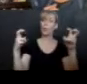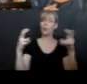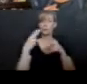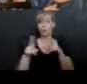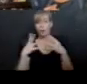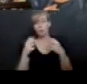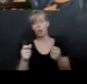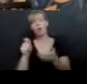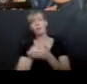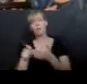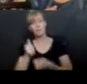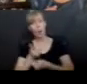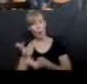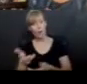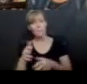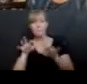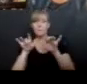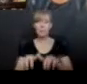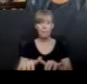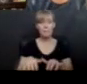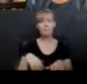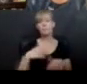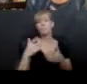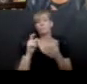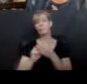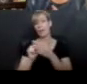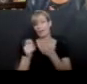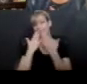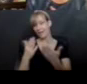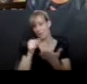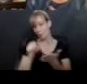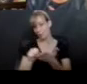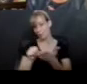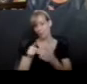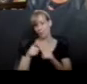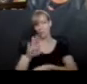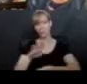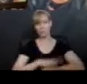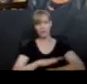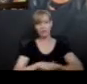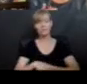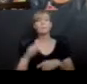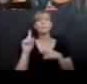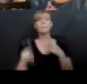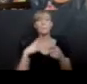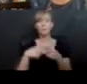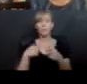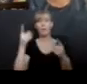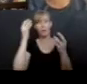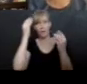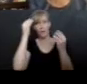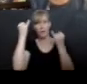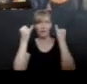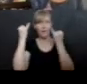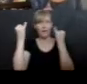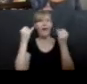poem. Type a text. Write a thank you at your desk. And when the word stream starts to flow, get it